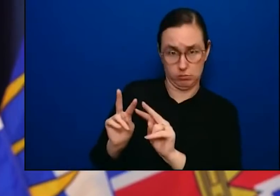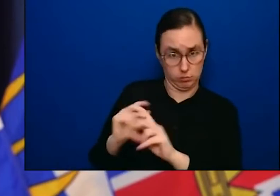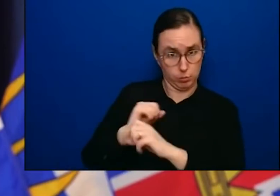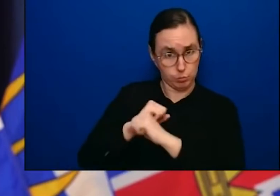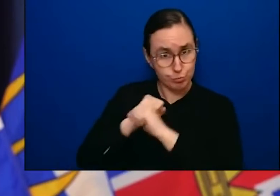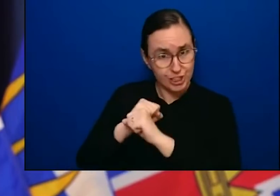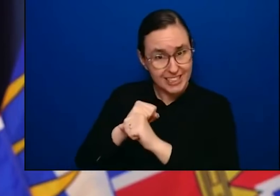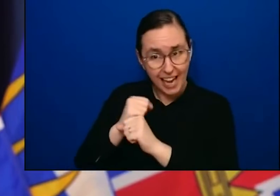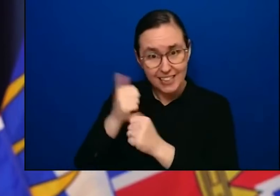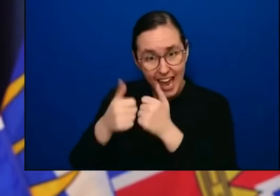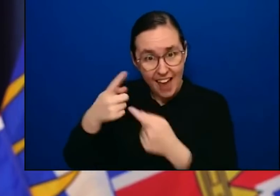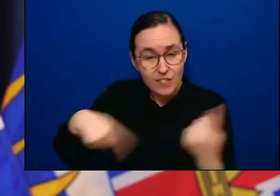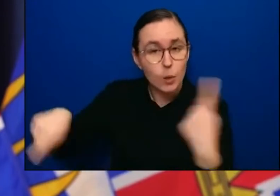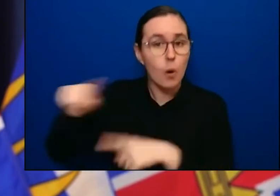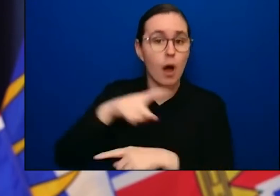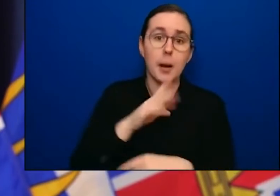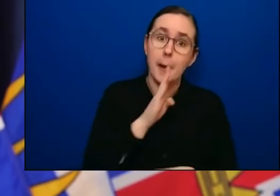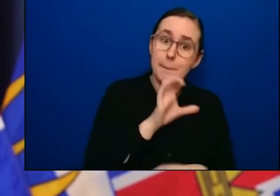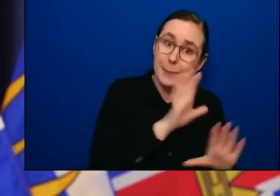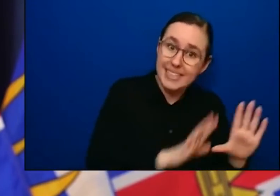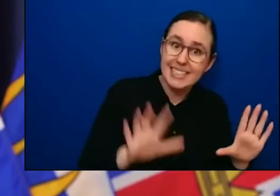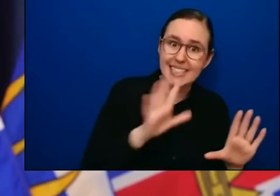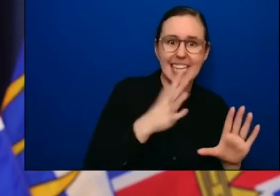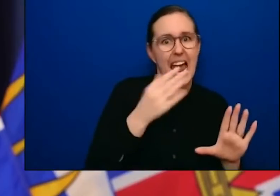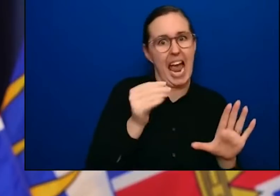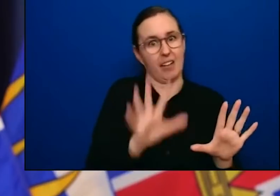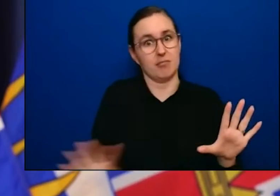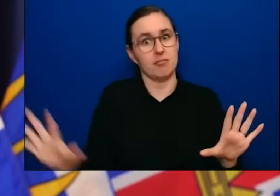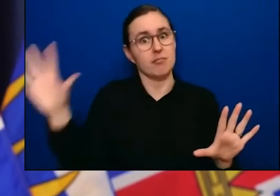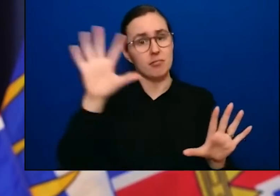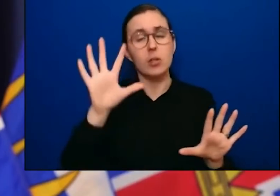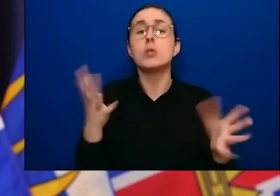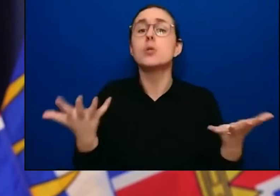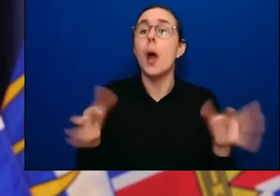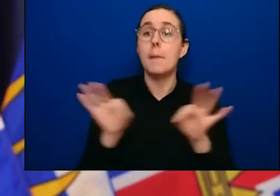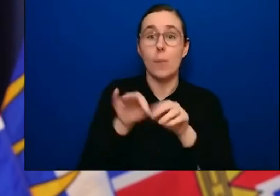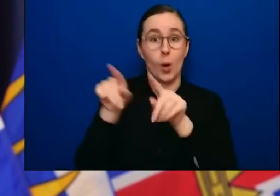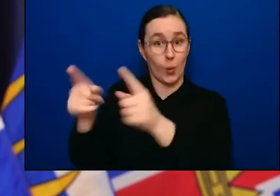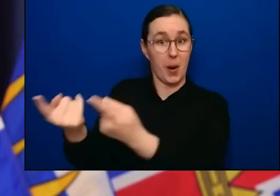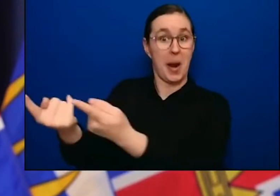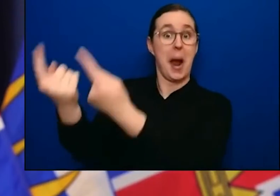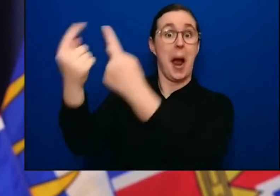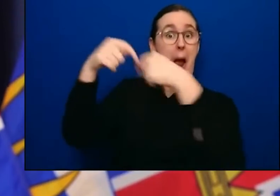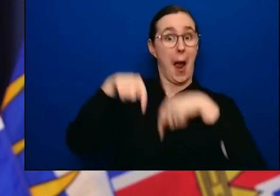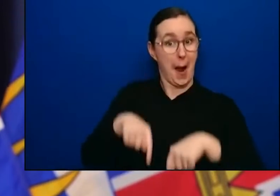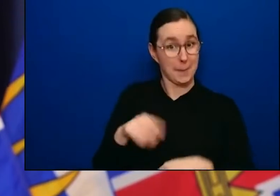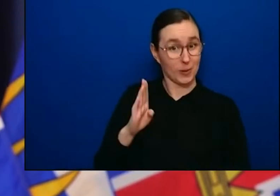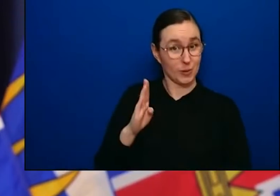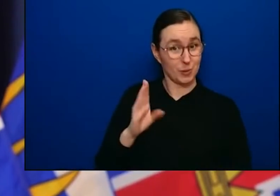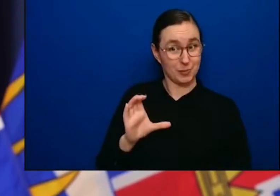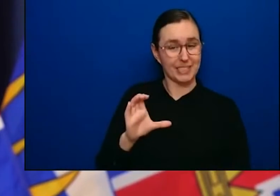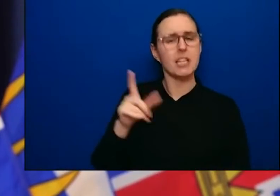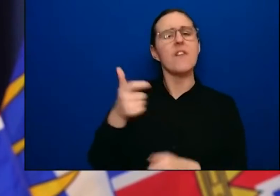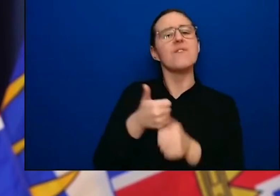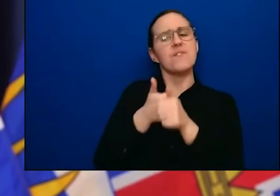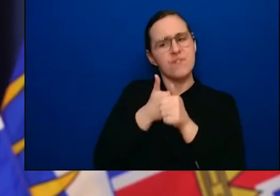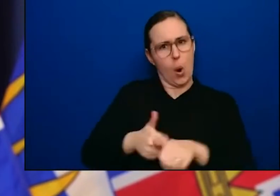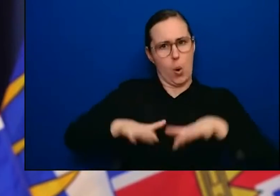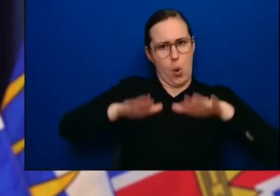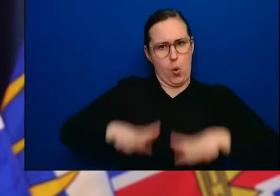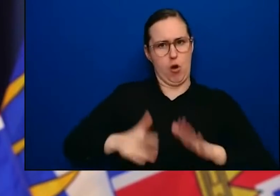that's following the guidelines that we have in place, making sure that you do avail yourself of the opportunities to get protection